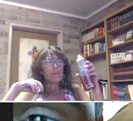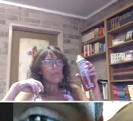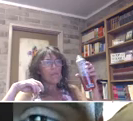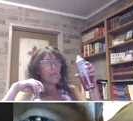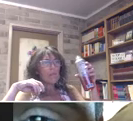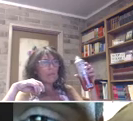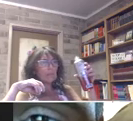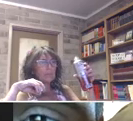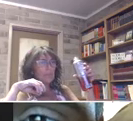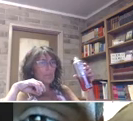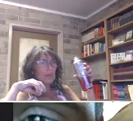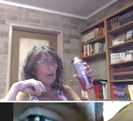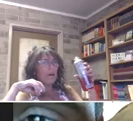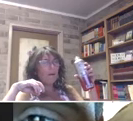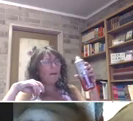guide us